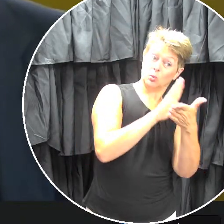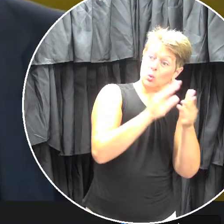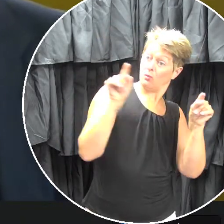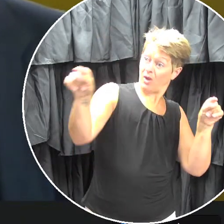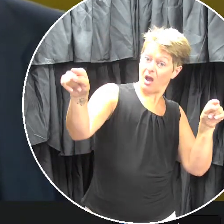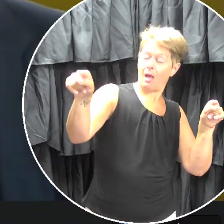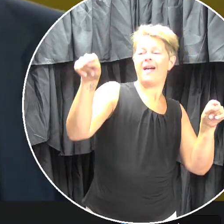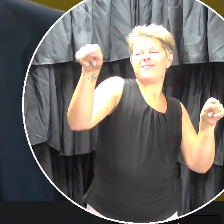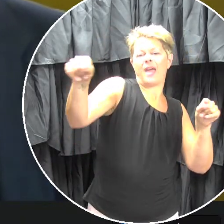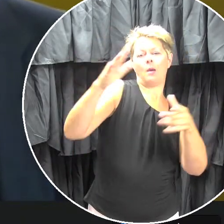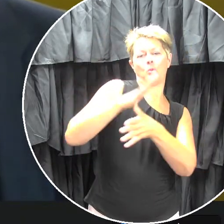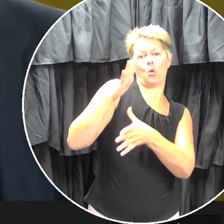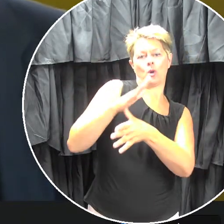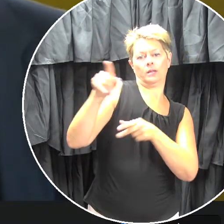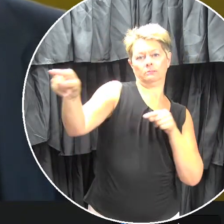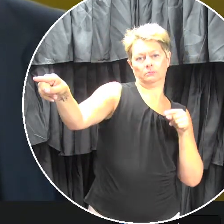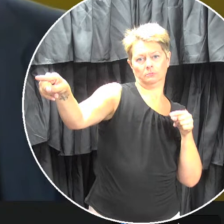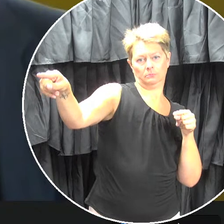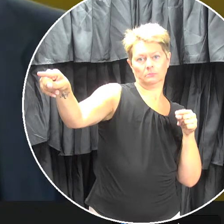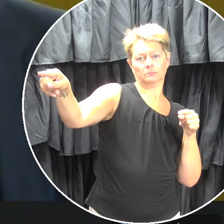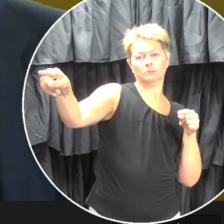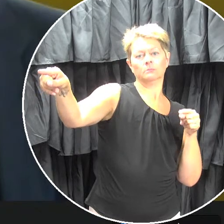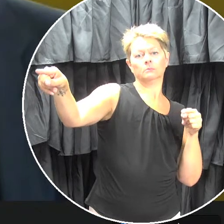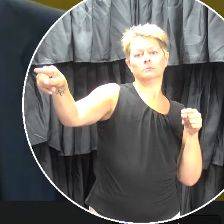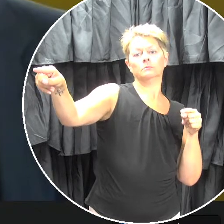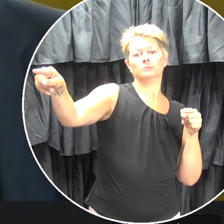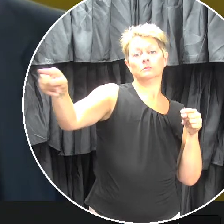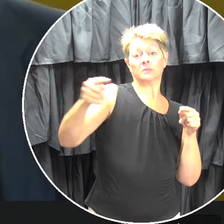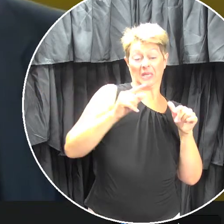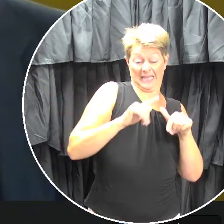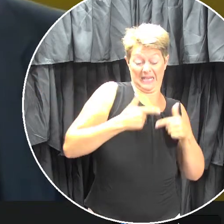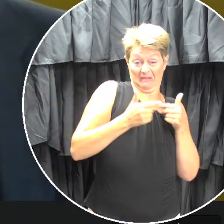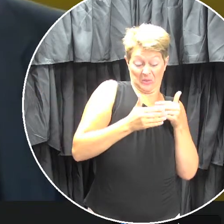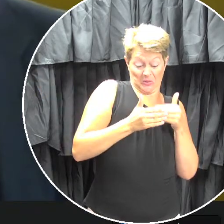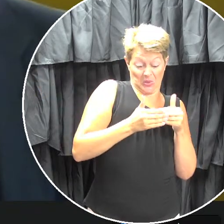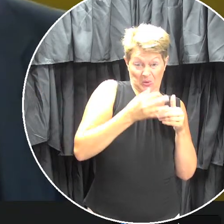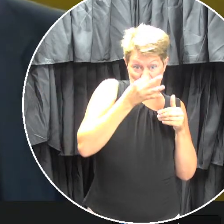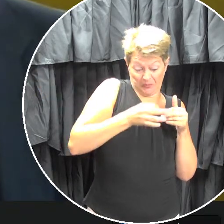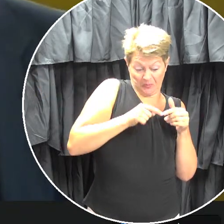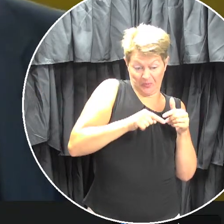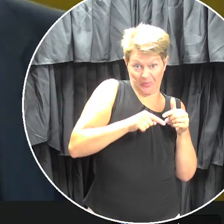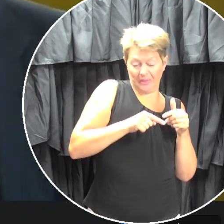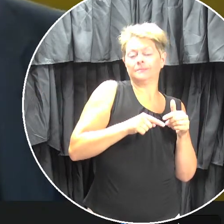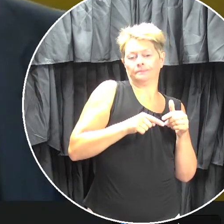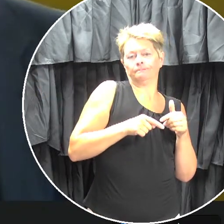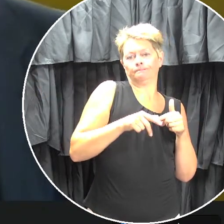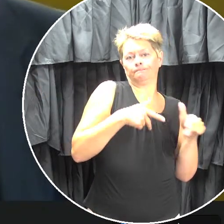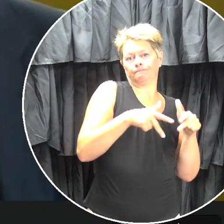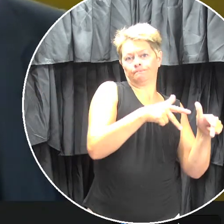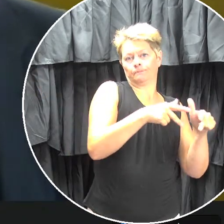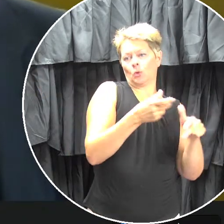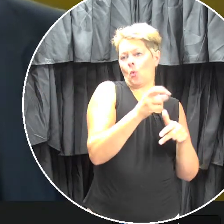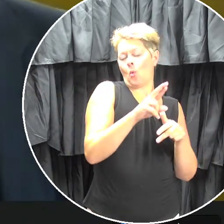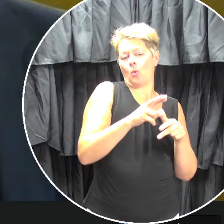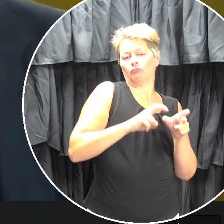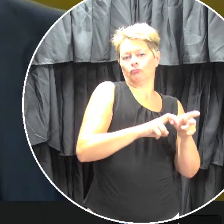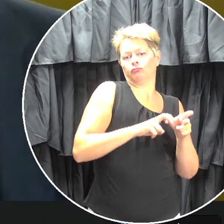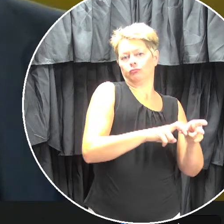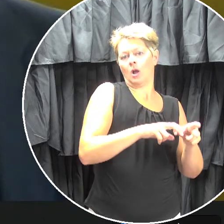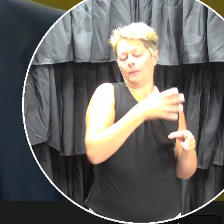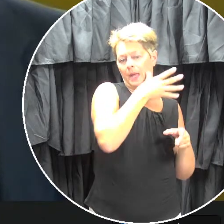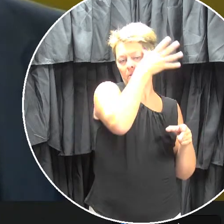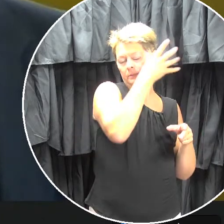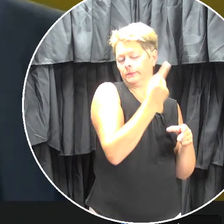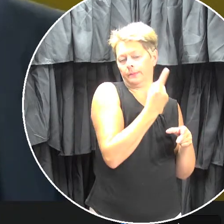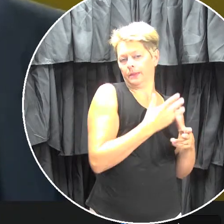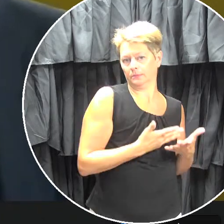school, and that is the most effective and fair way we can do it right now. We will be asking